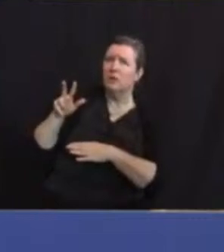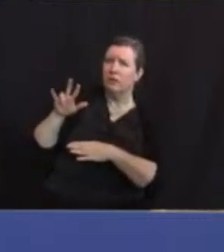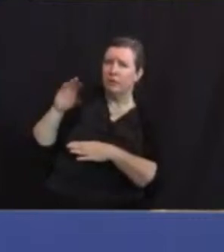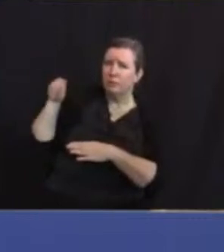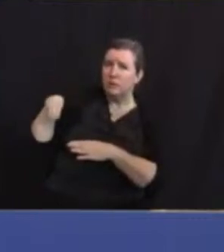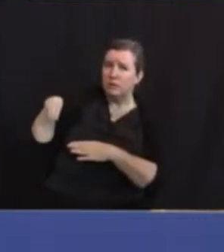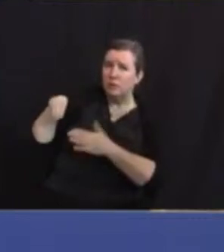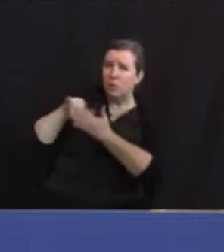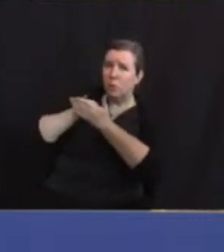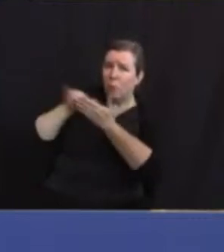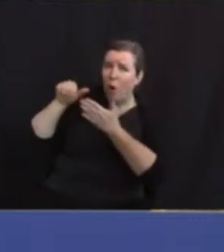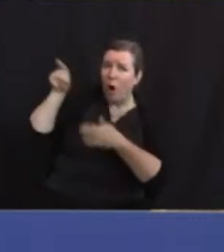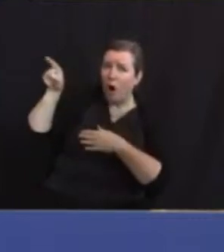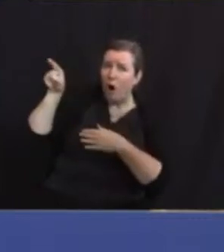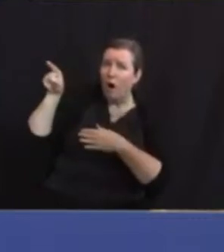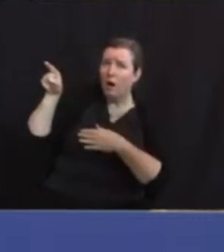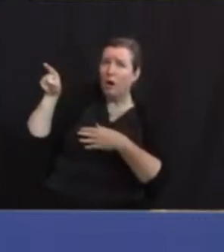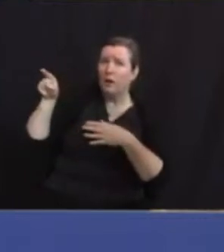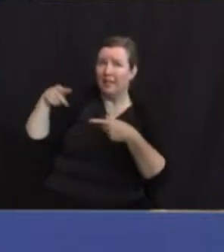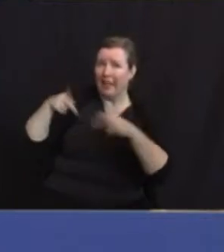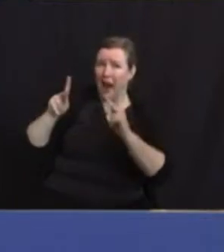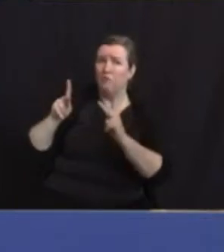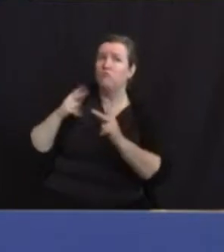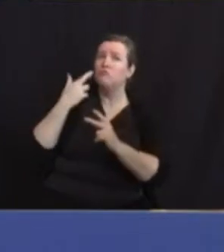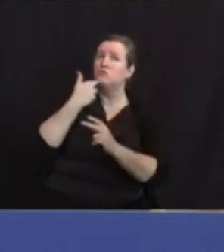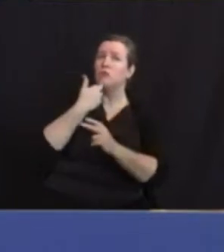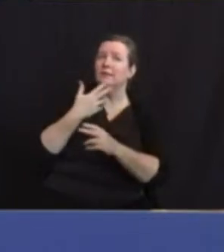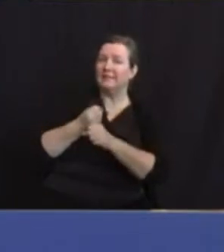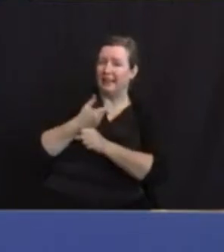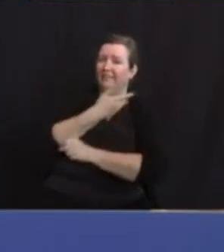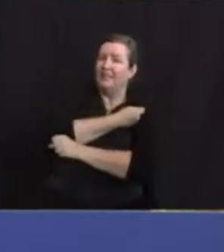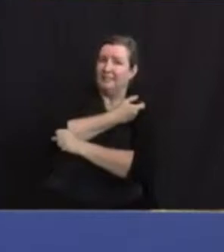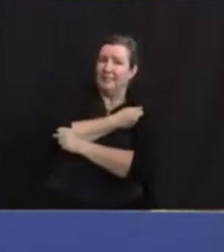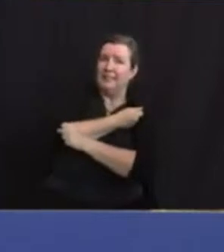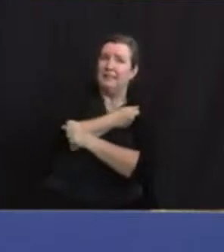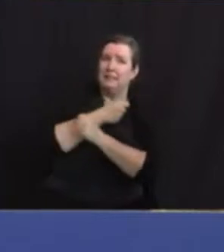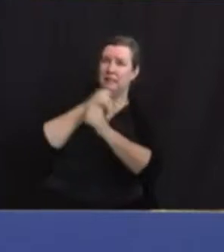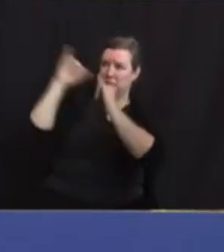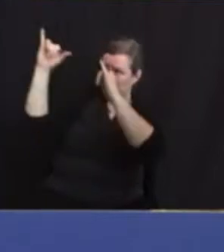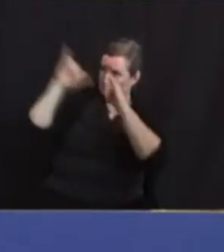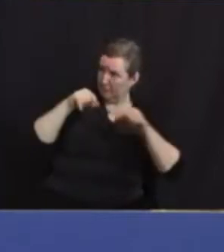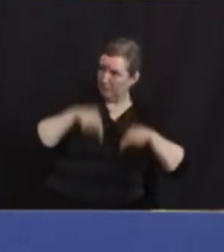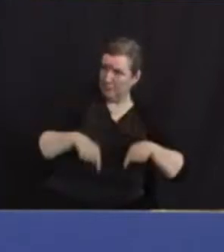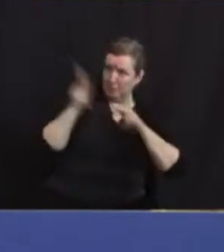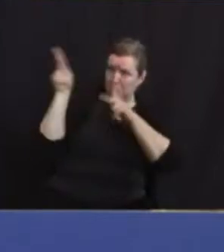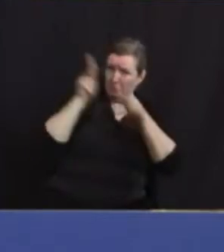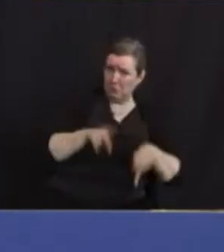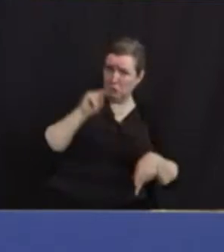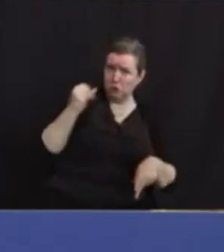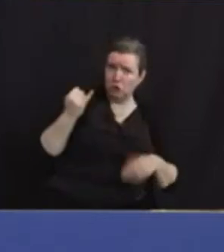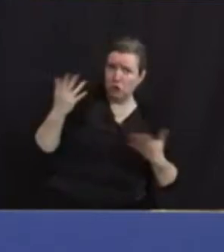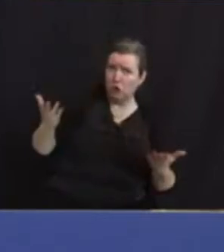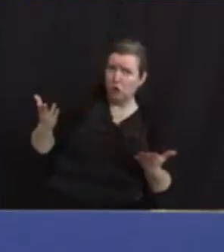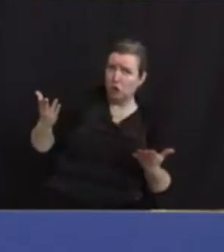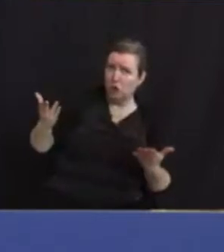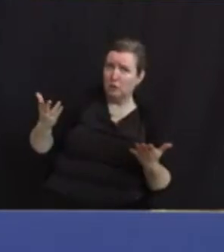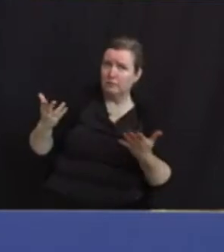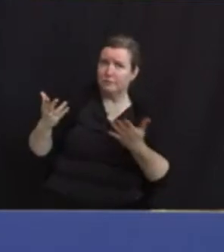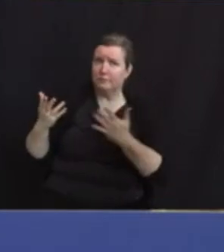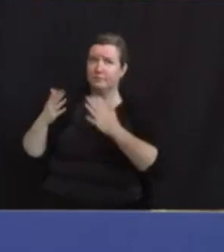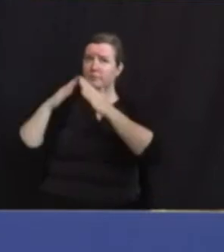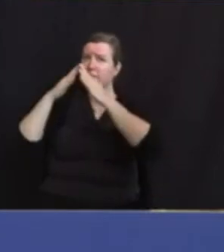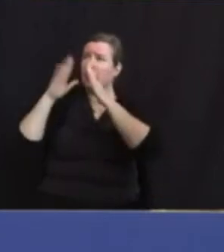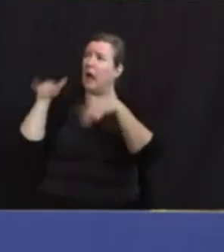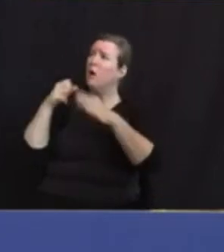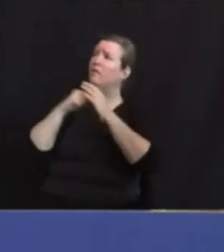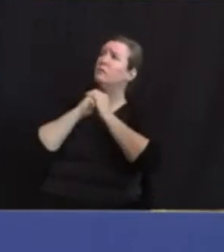workers eligible for the vaccine? Governor, do you know how soon houses of worship will start giving out vaccines, and will people sign up